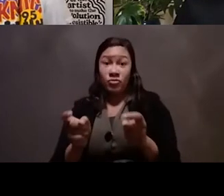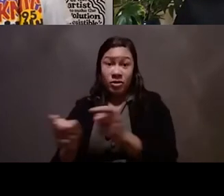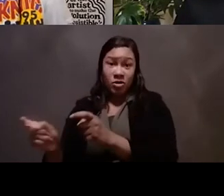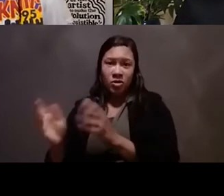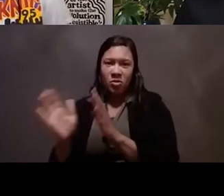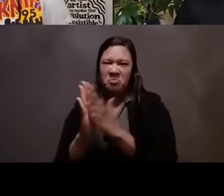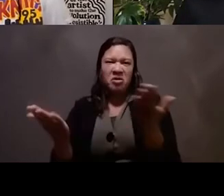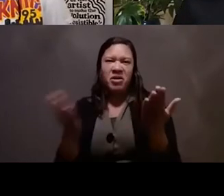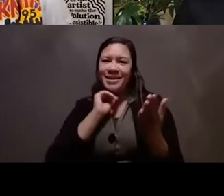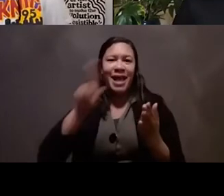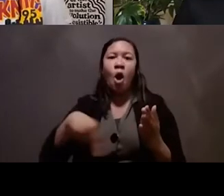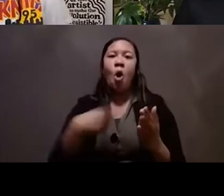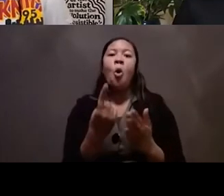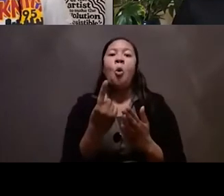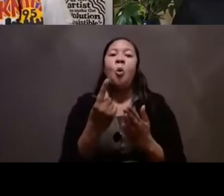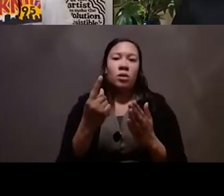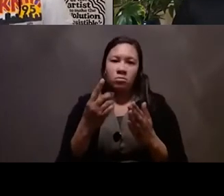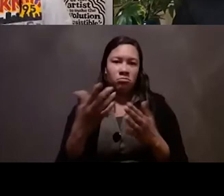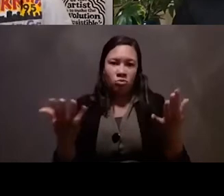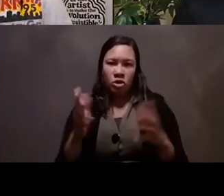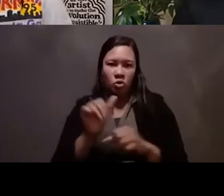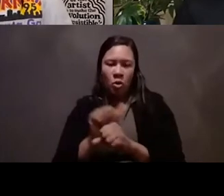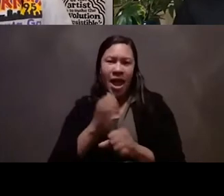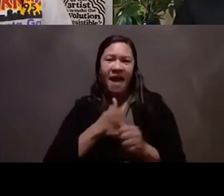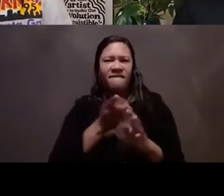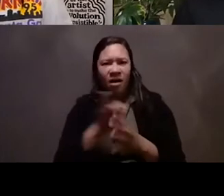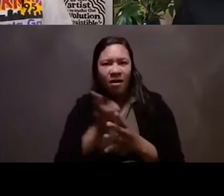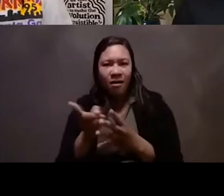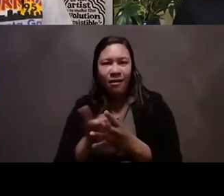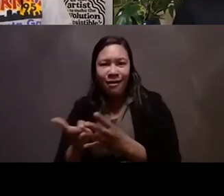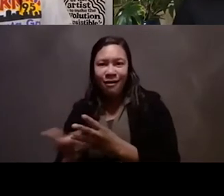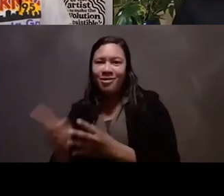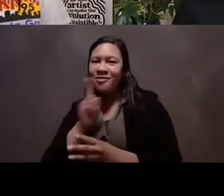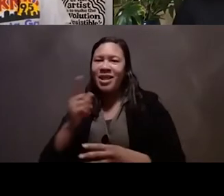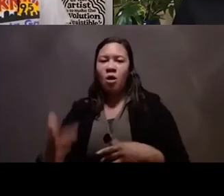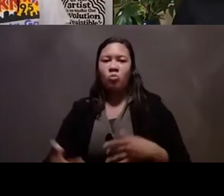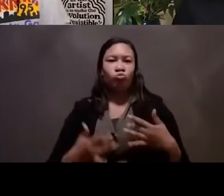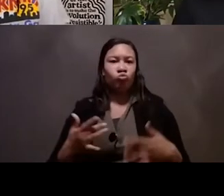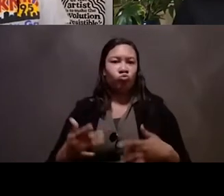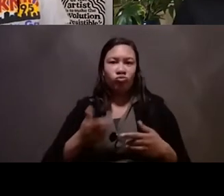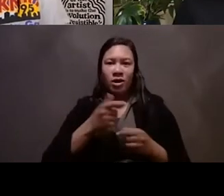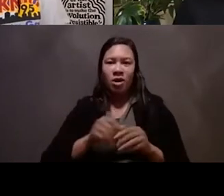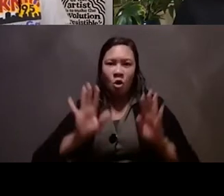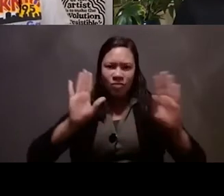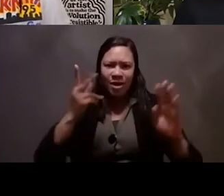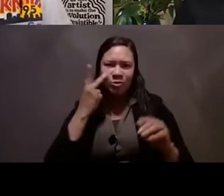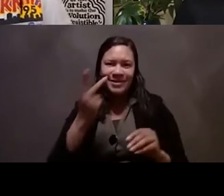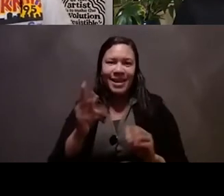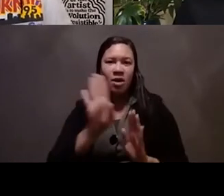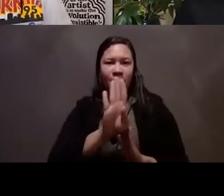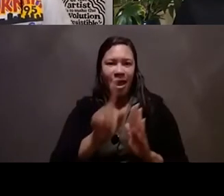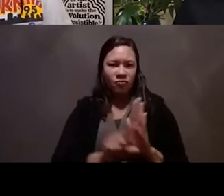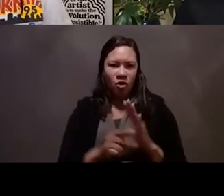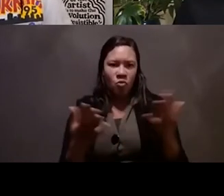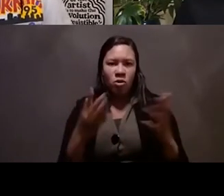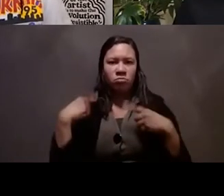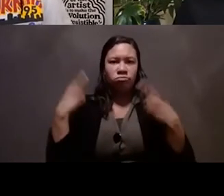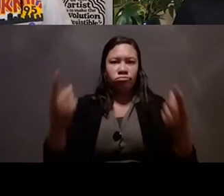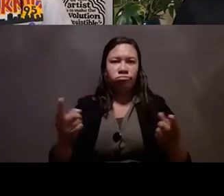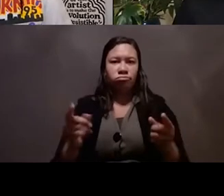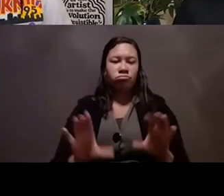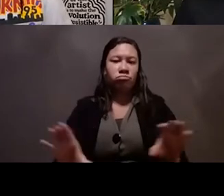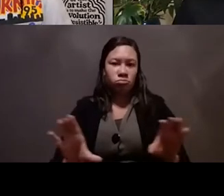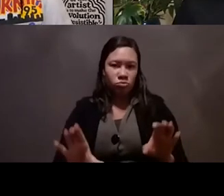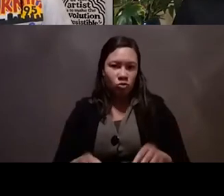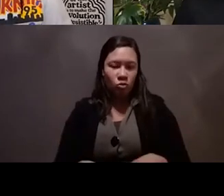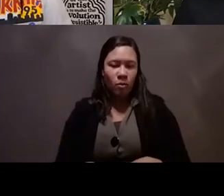body of everything that you're working on. And so it's really incredible to get that overview and background of all the things you've been working on as you know, your